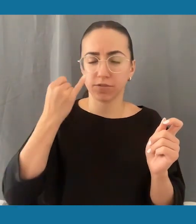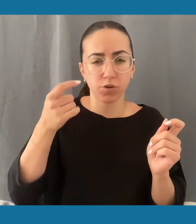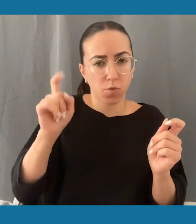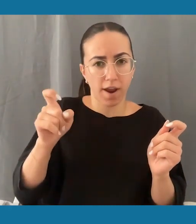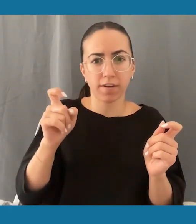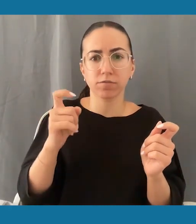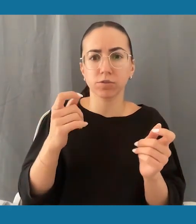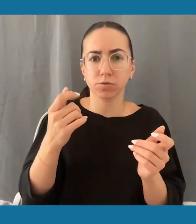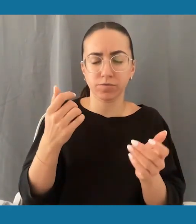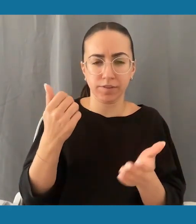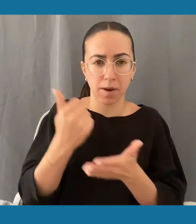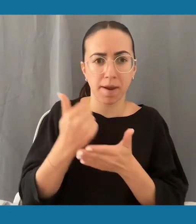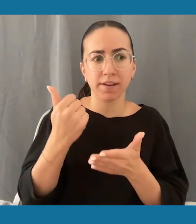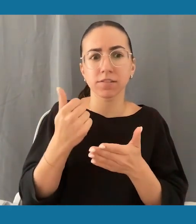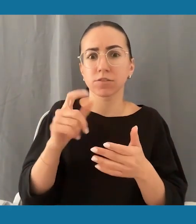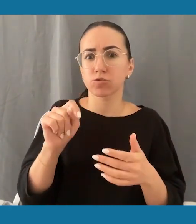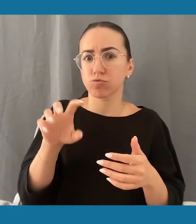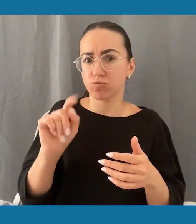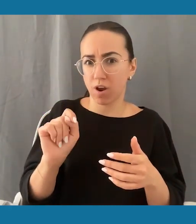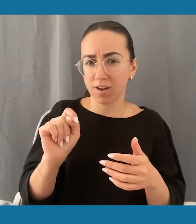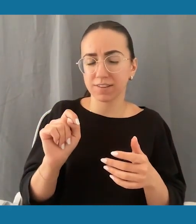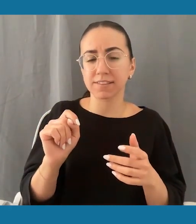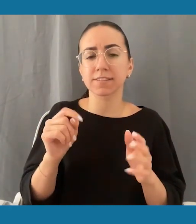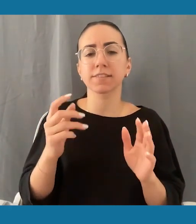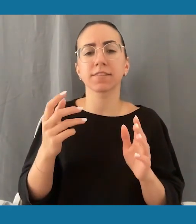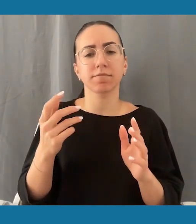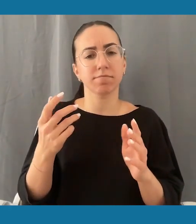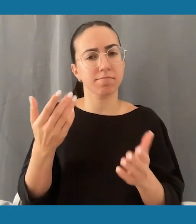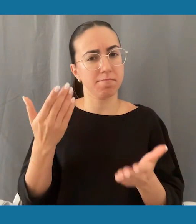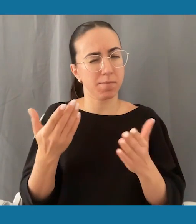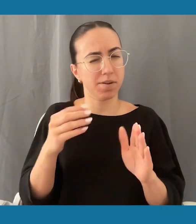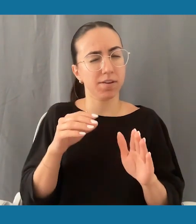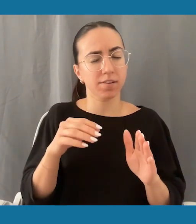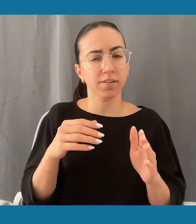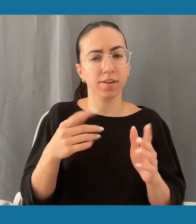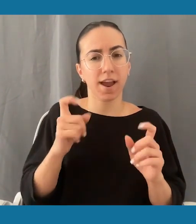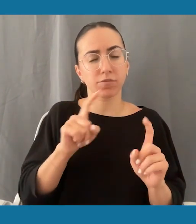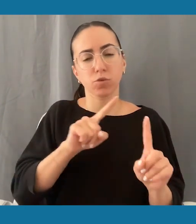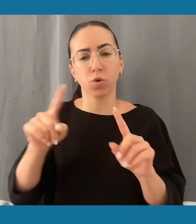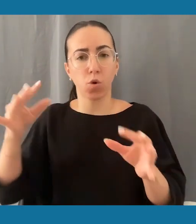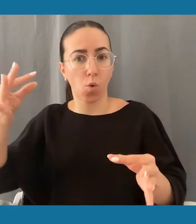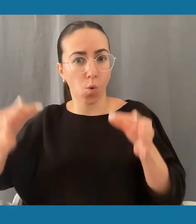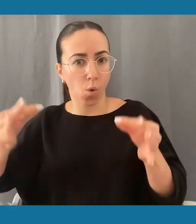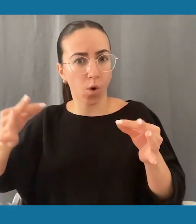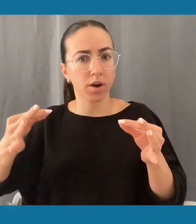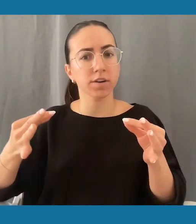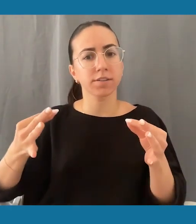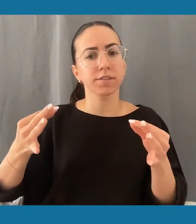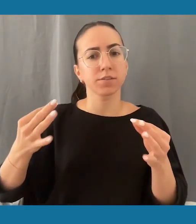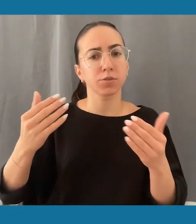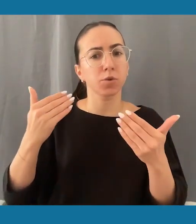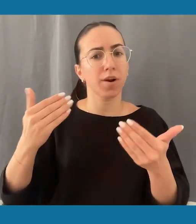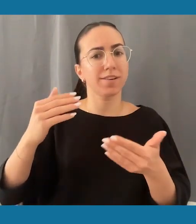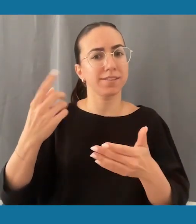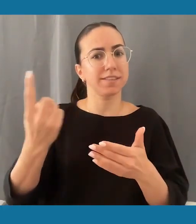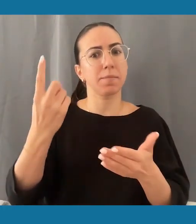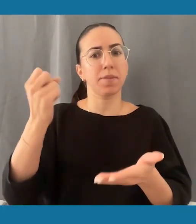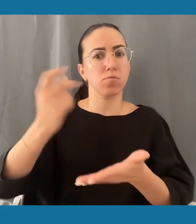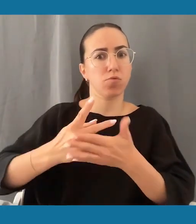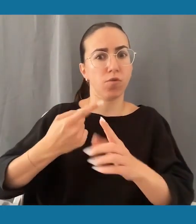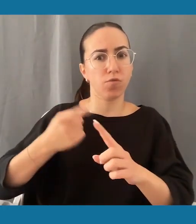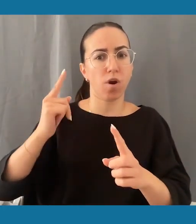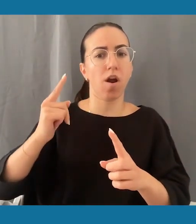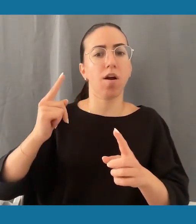otherwise irrevocable, you may be forced to go into court in order to get that amendment approved by a court of competent